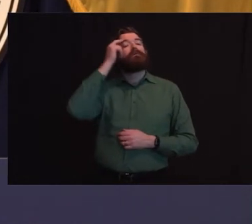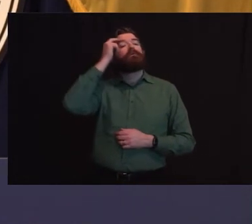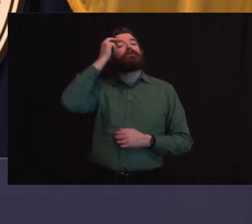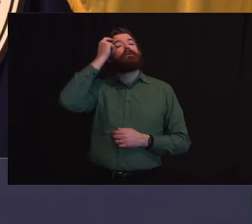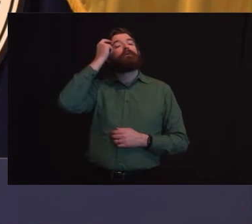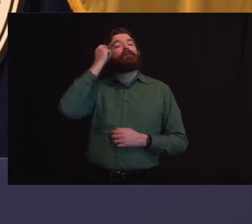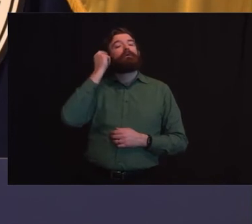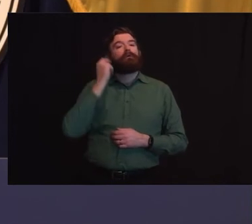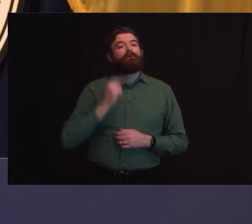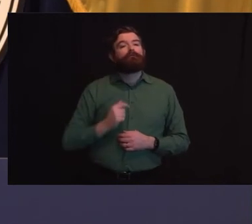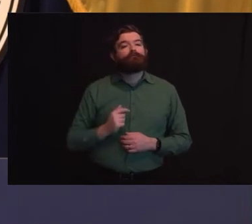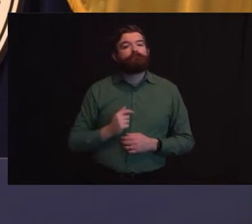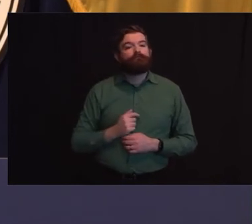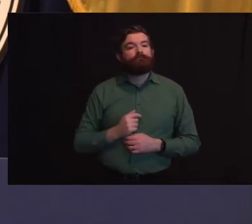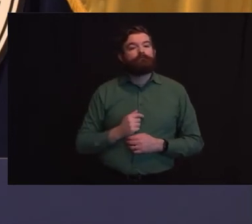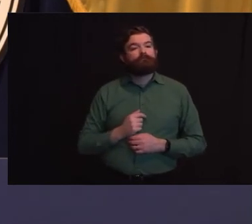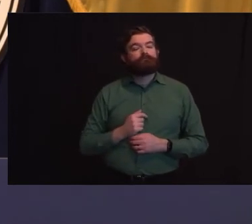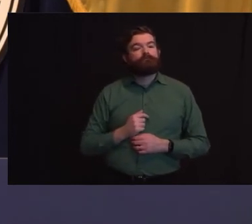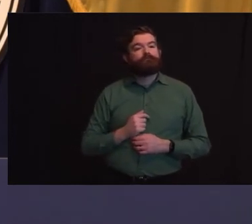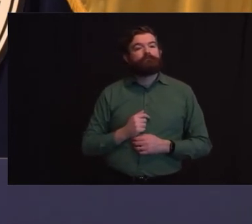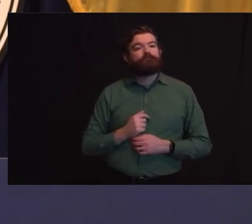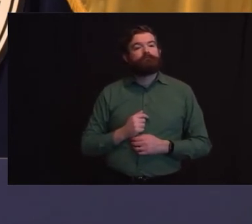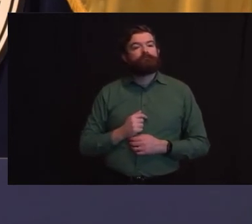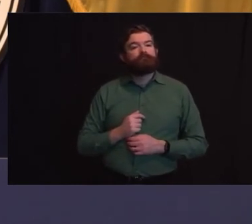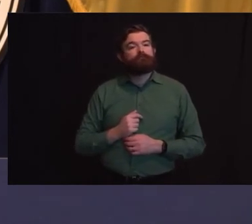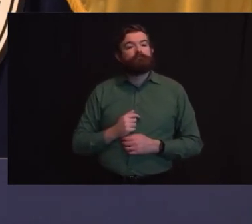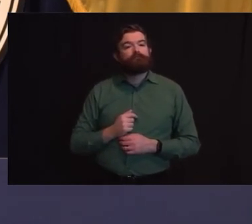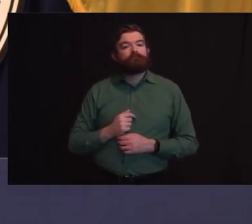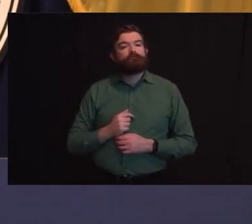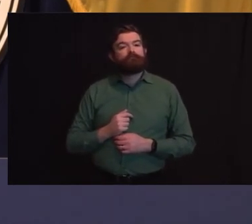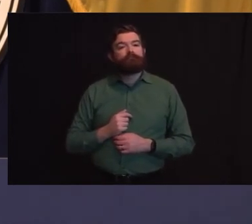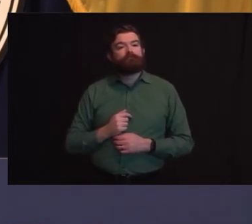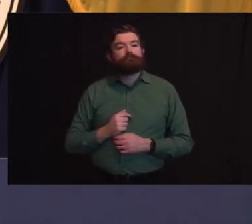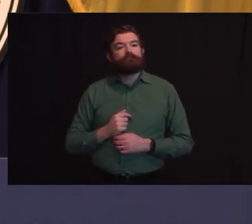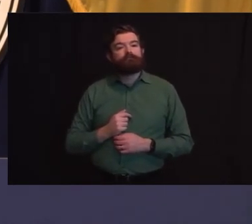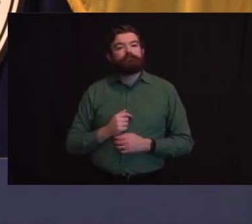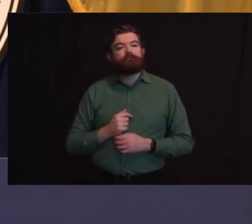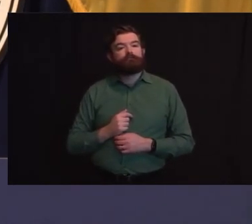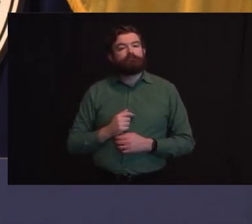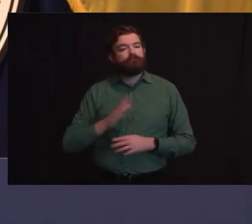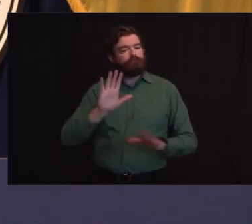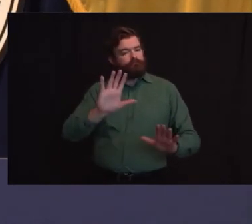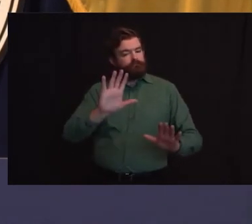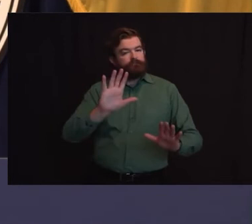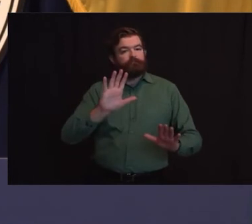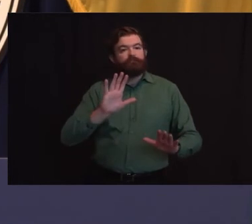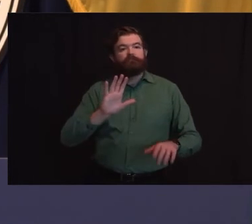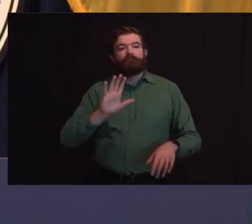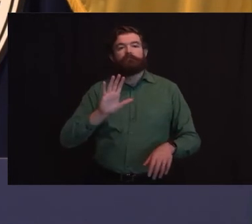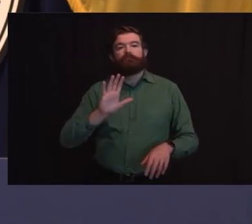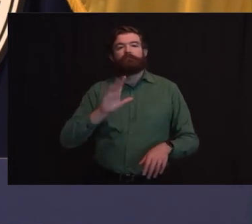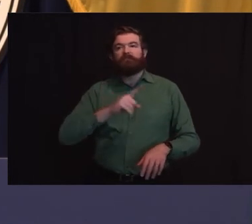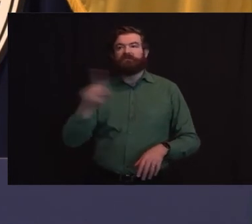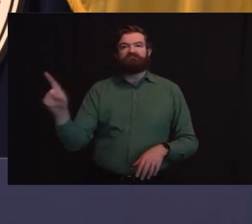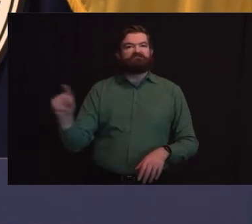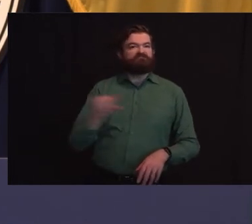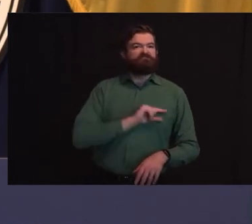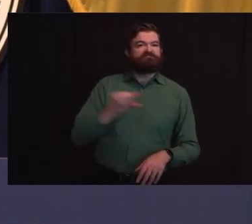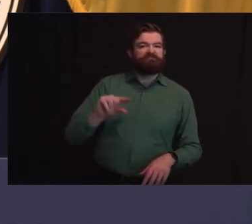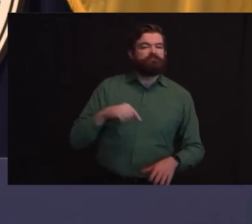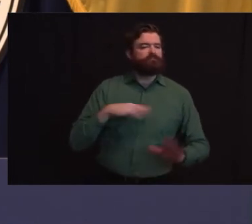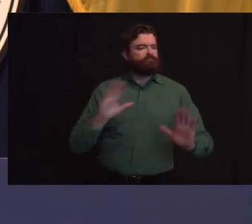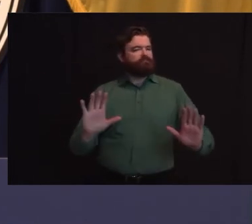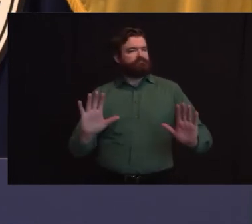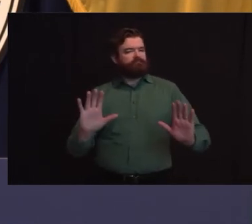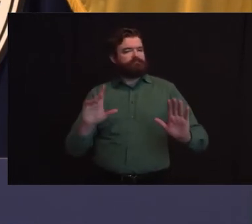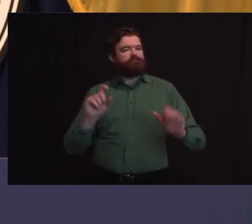innocent until proven guilty here, if that in fact happened, that has consequences. I'll leave it to the Department of Health to go through what those are. But